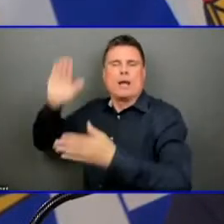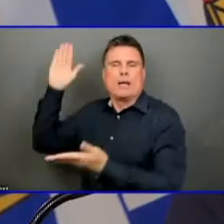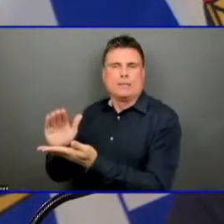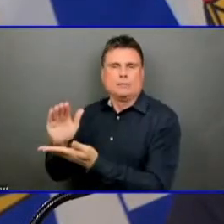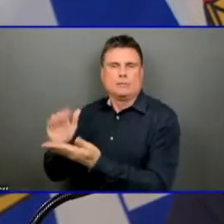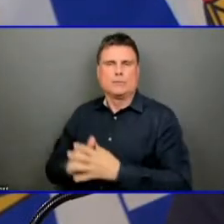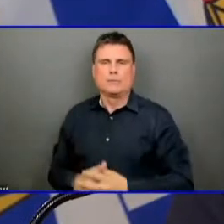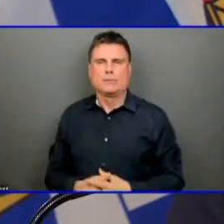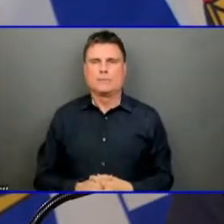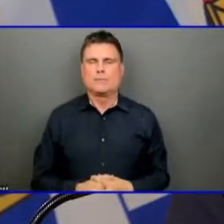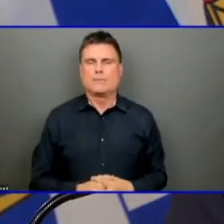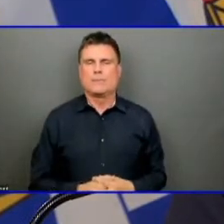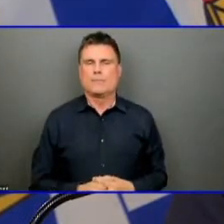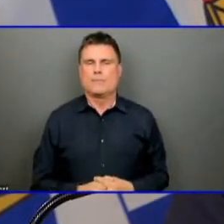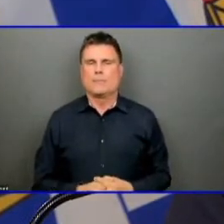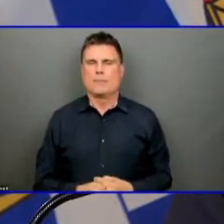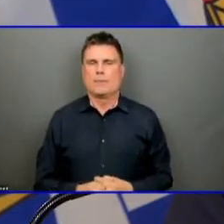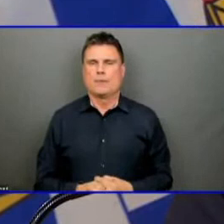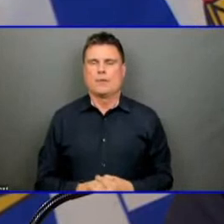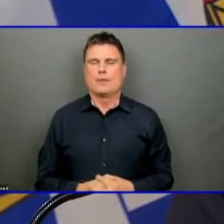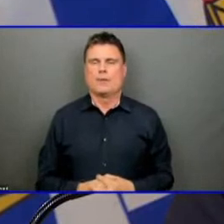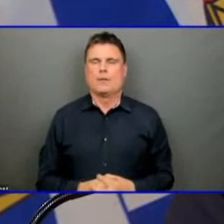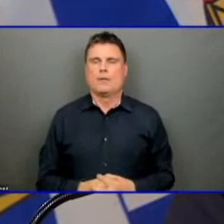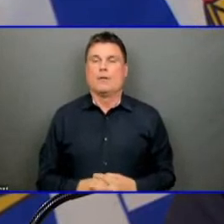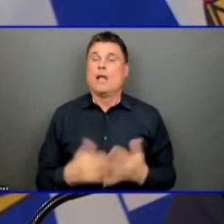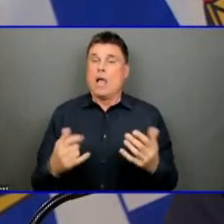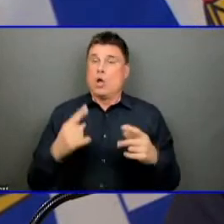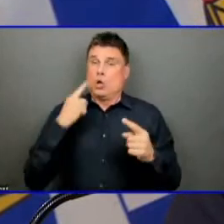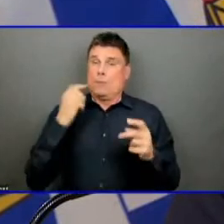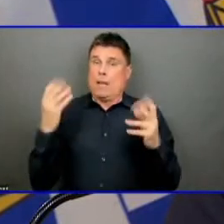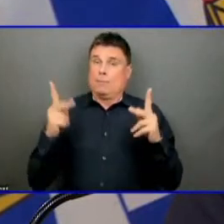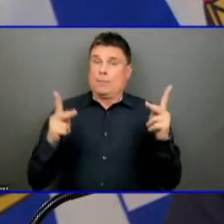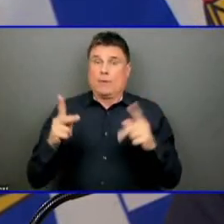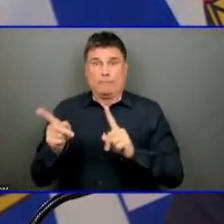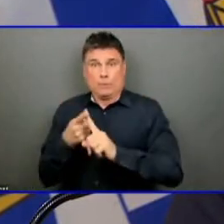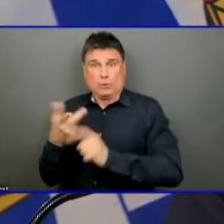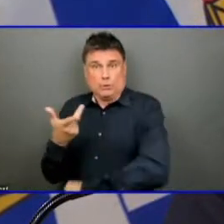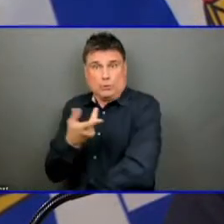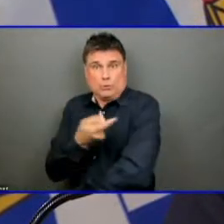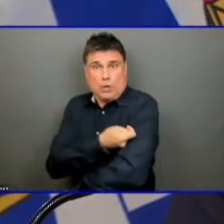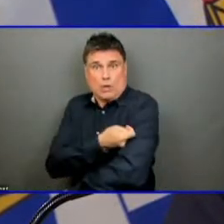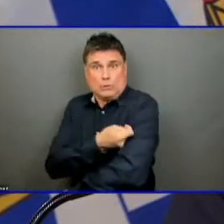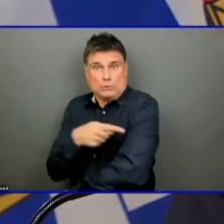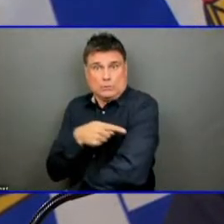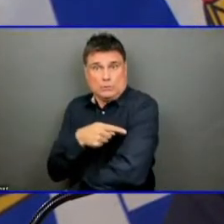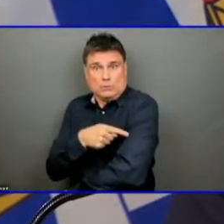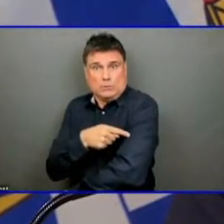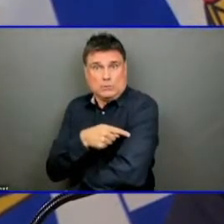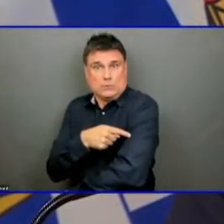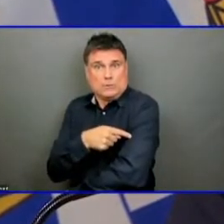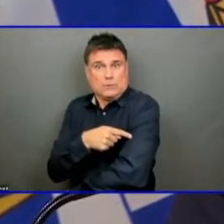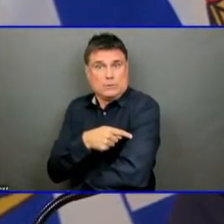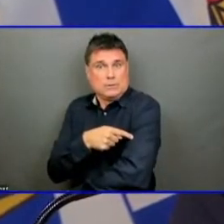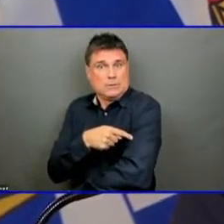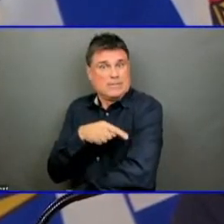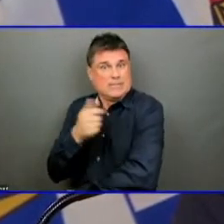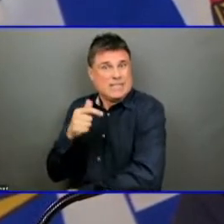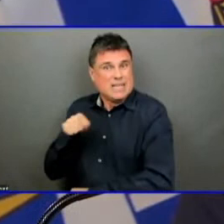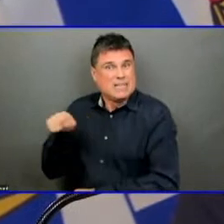of the vaccine. I'm wondering if you also happen to know how many people may have died after